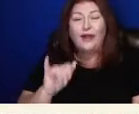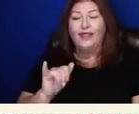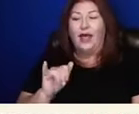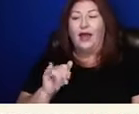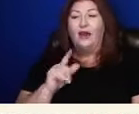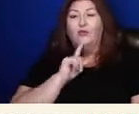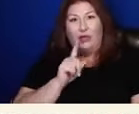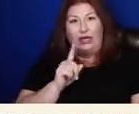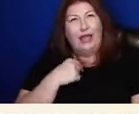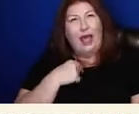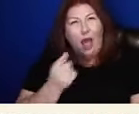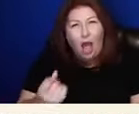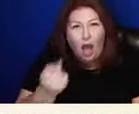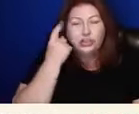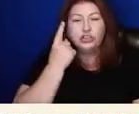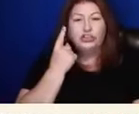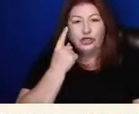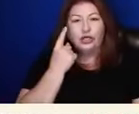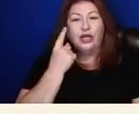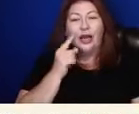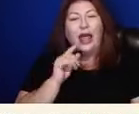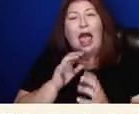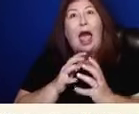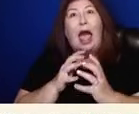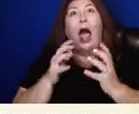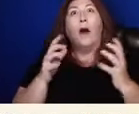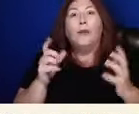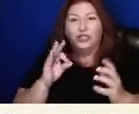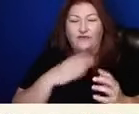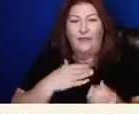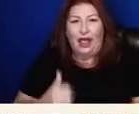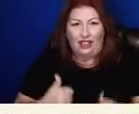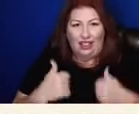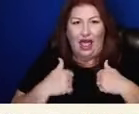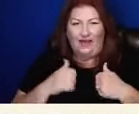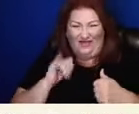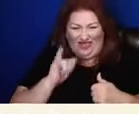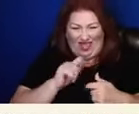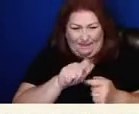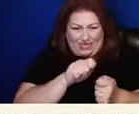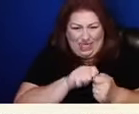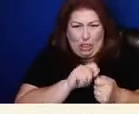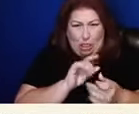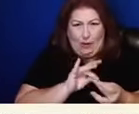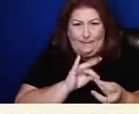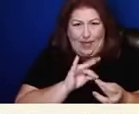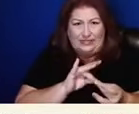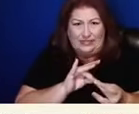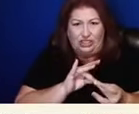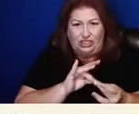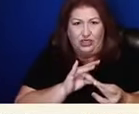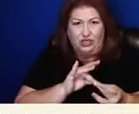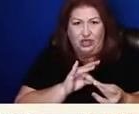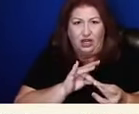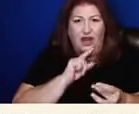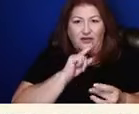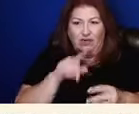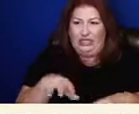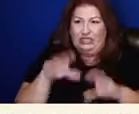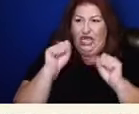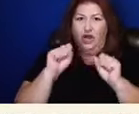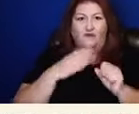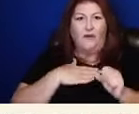really understood how much of my life that particular message had taken over in my whole